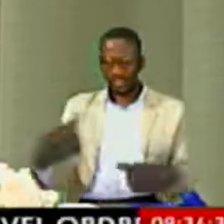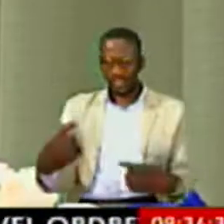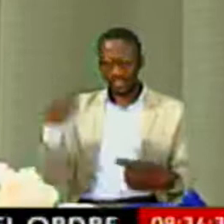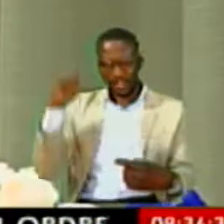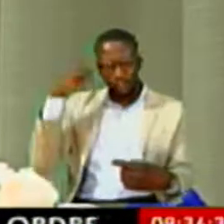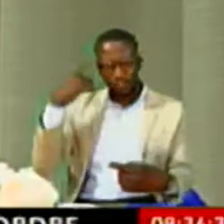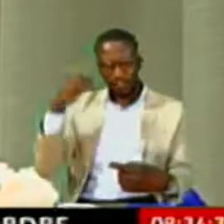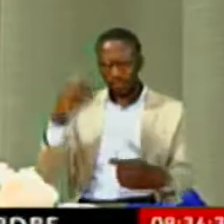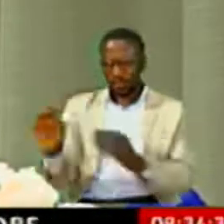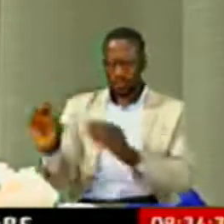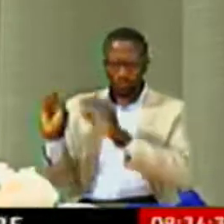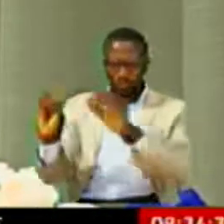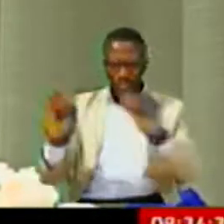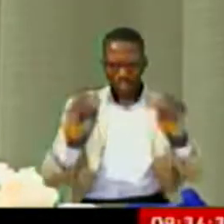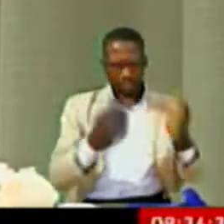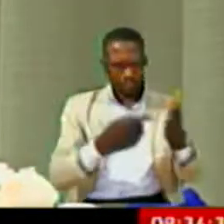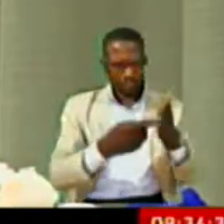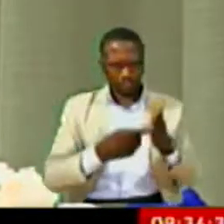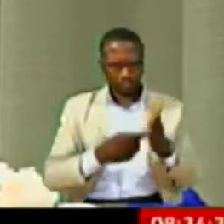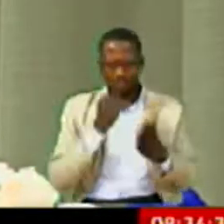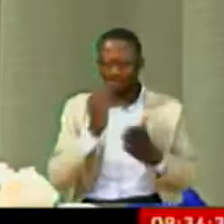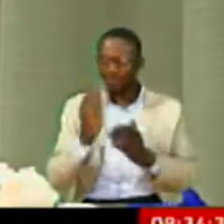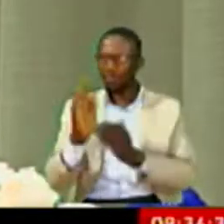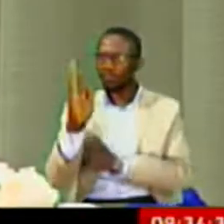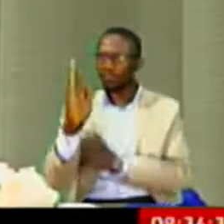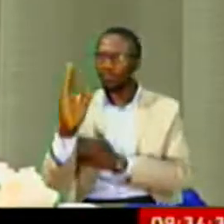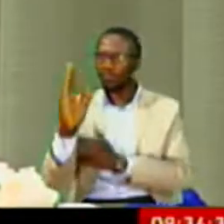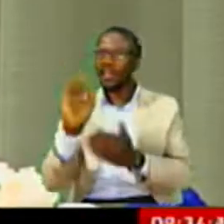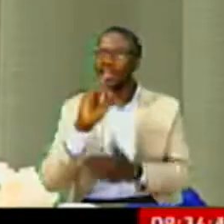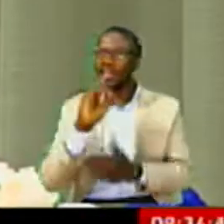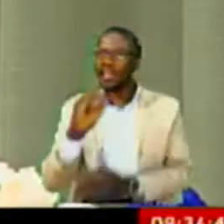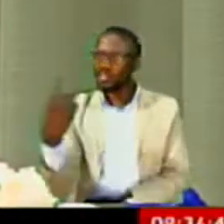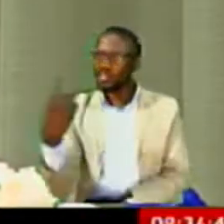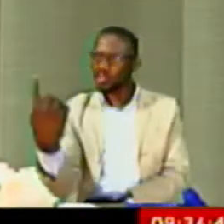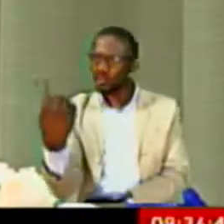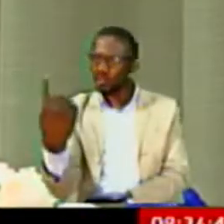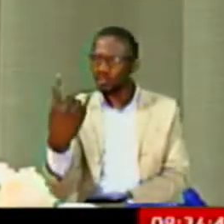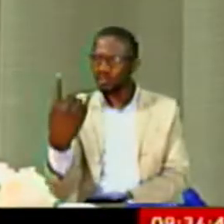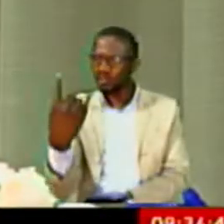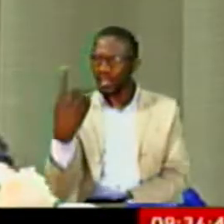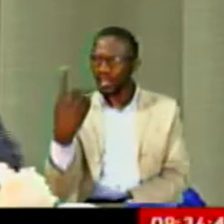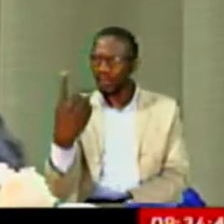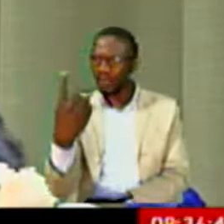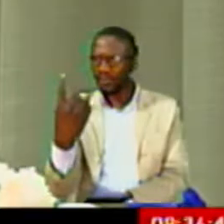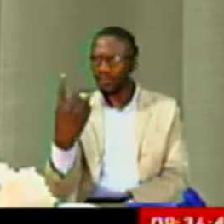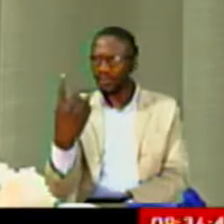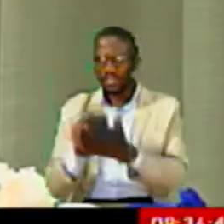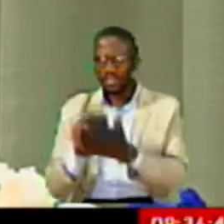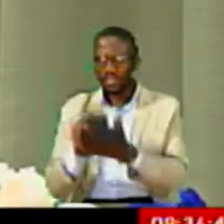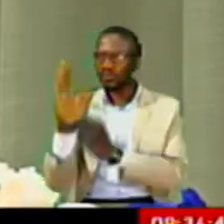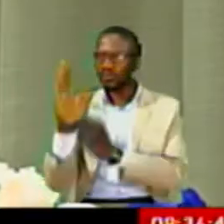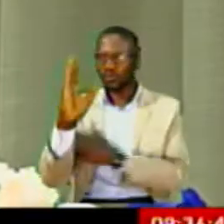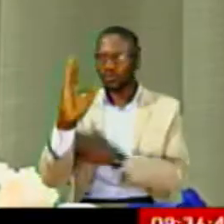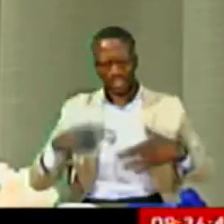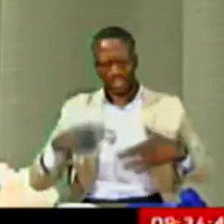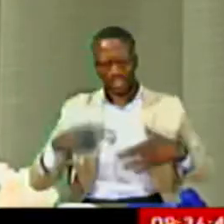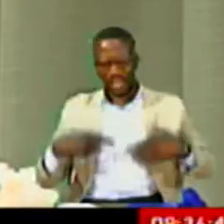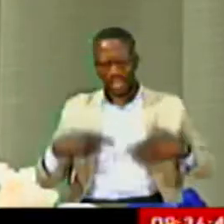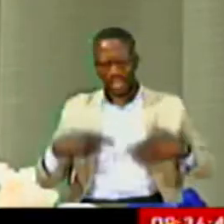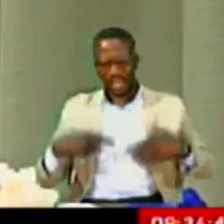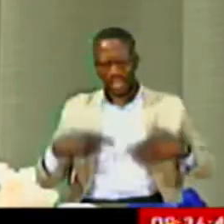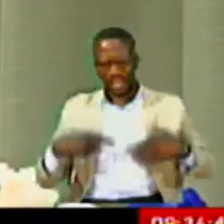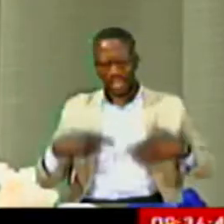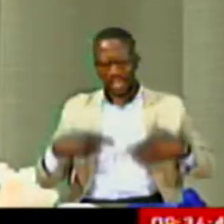un seul Dieu, that there is only one et que God, ce Dieu-là, and that God, s'était révélé dans l'Ancien Testament, revealed himself in the Old